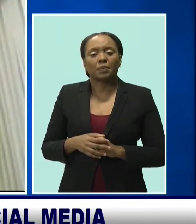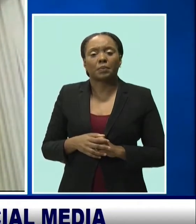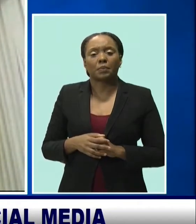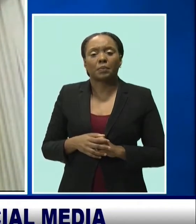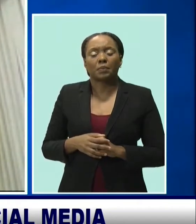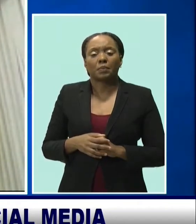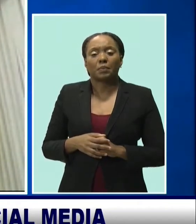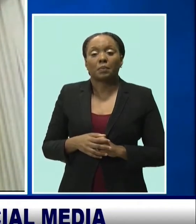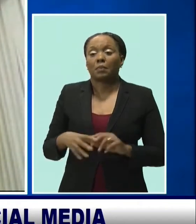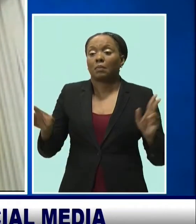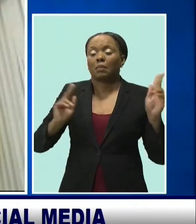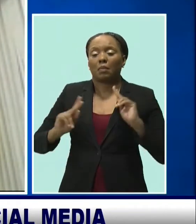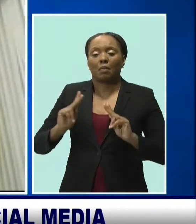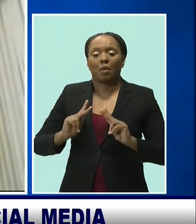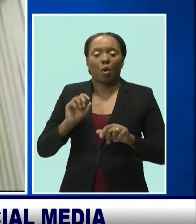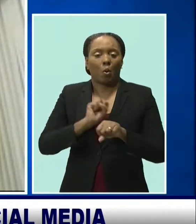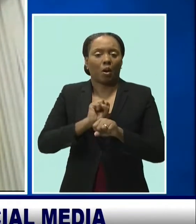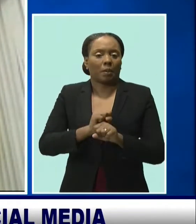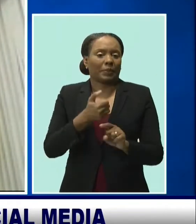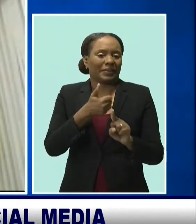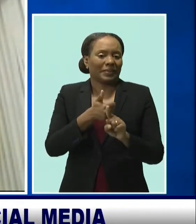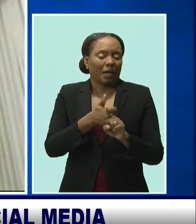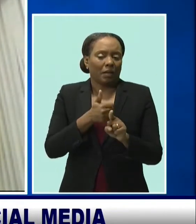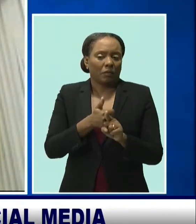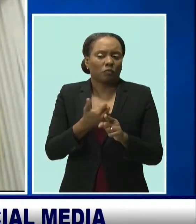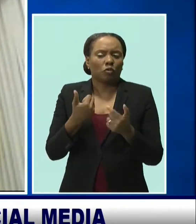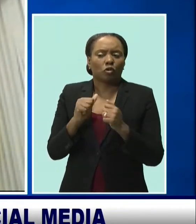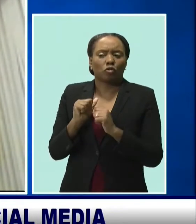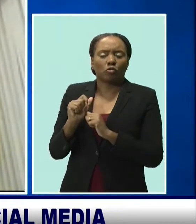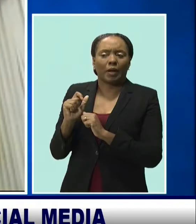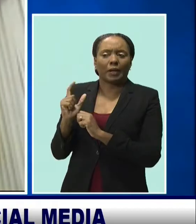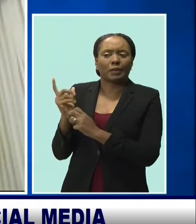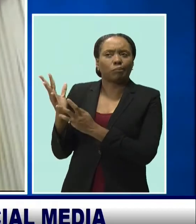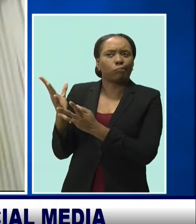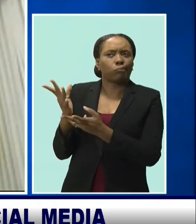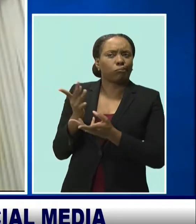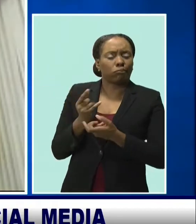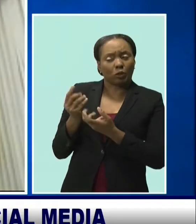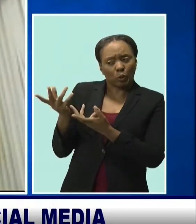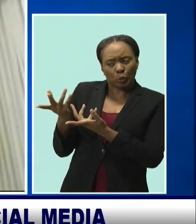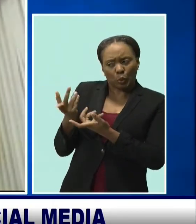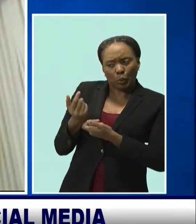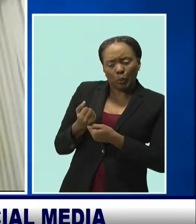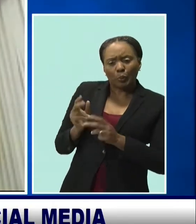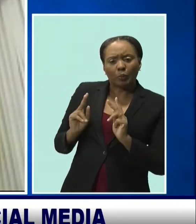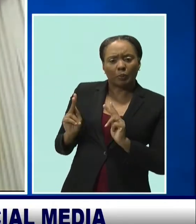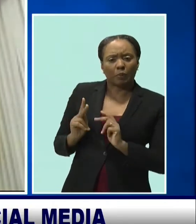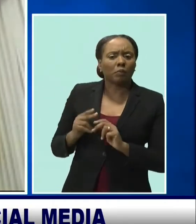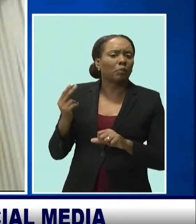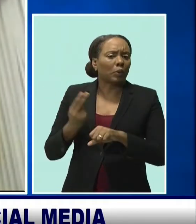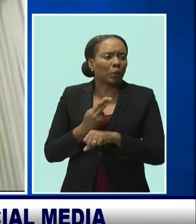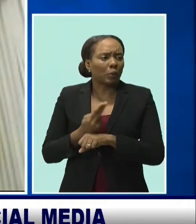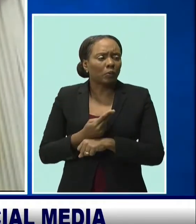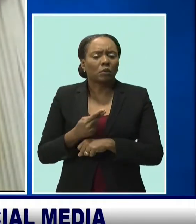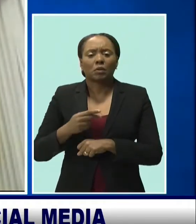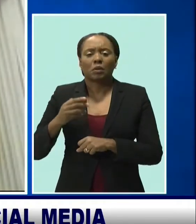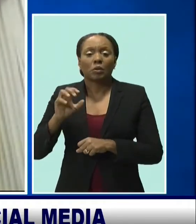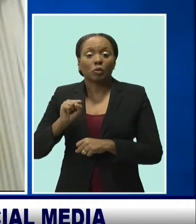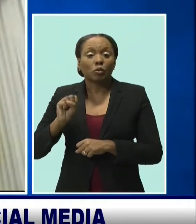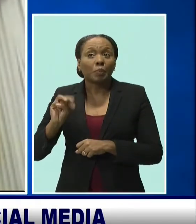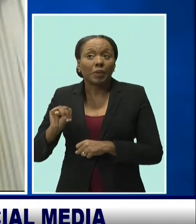more individually, and that there's an increase in the use of social media as a means of